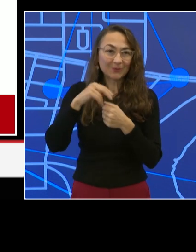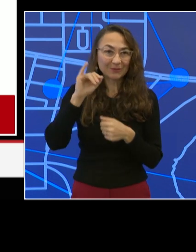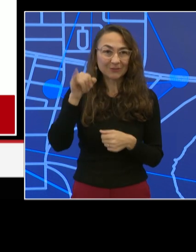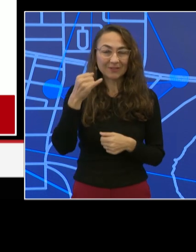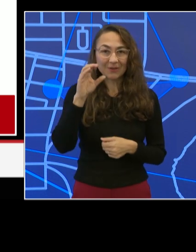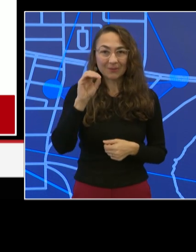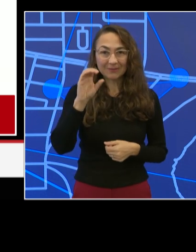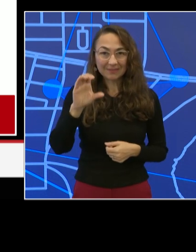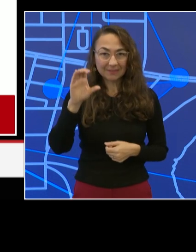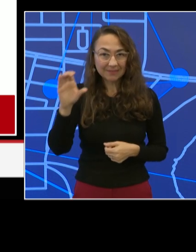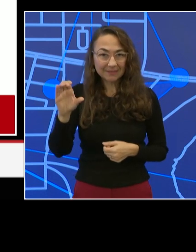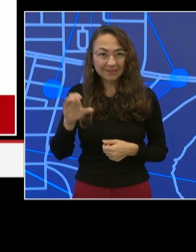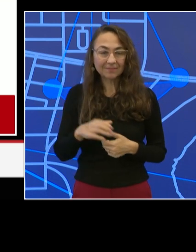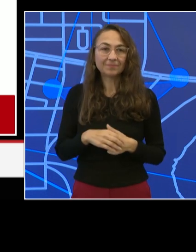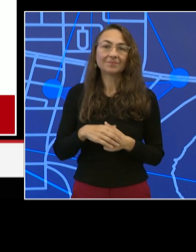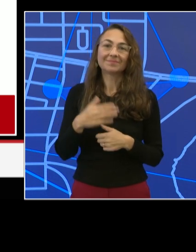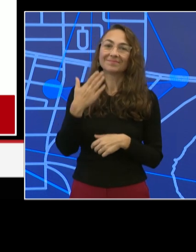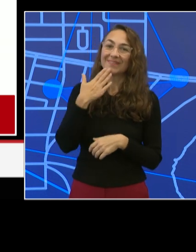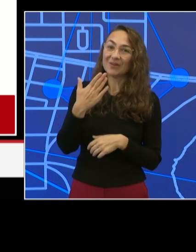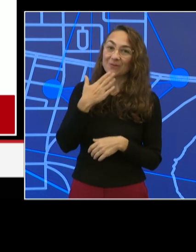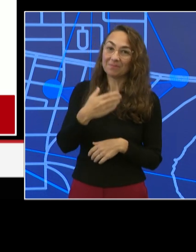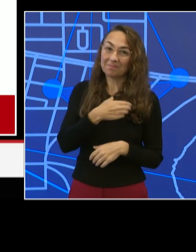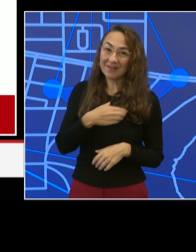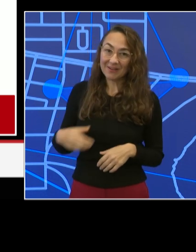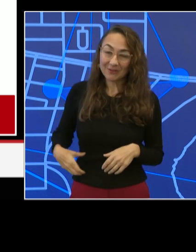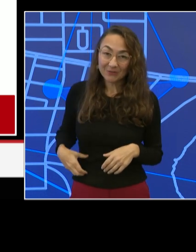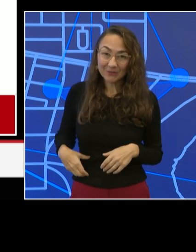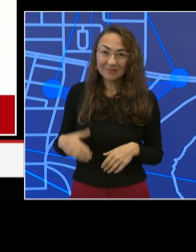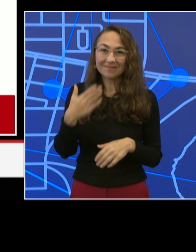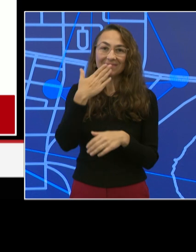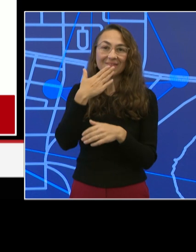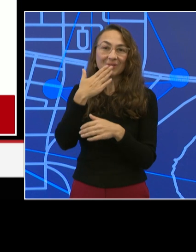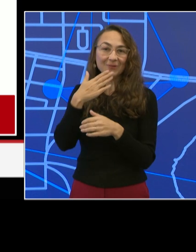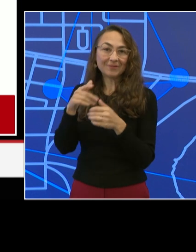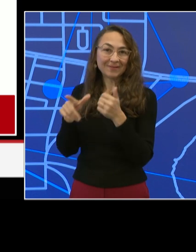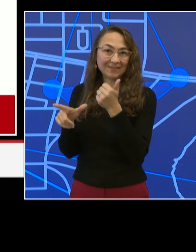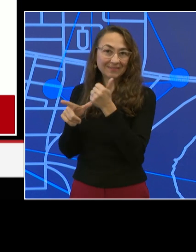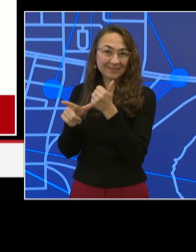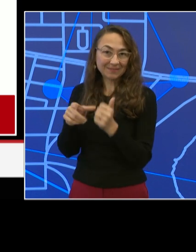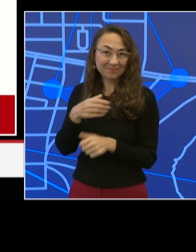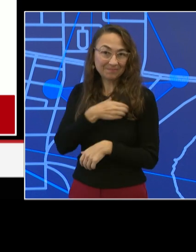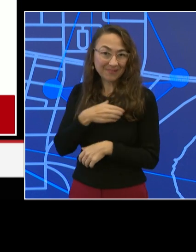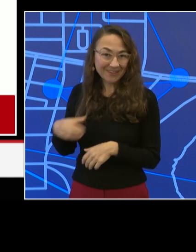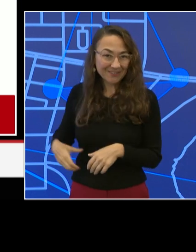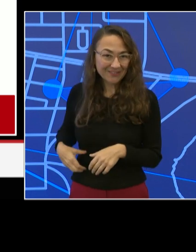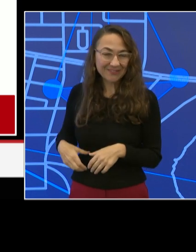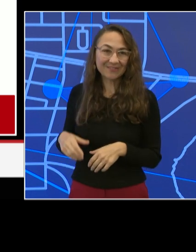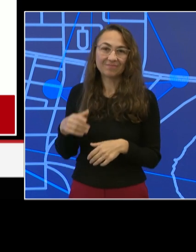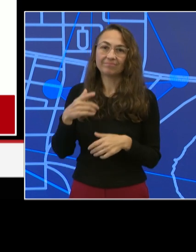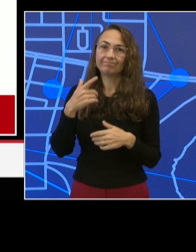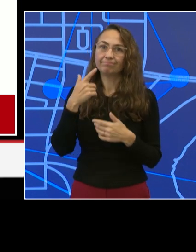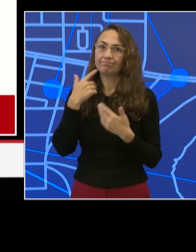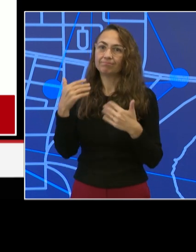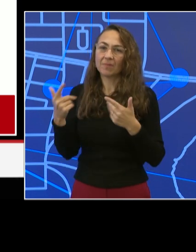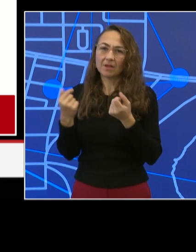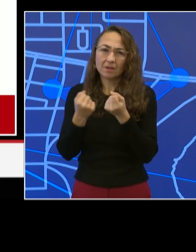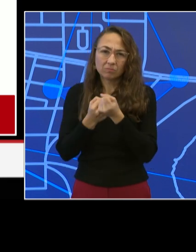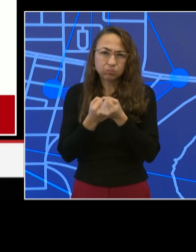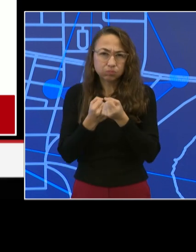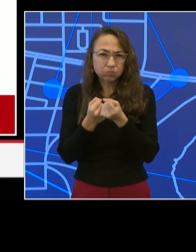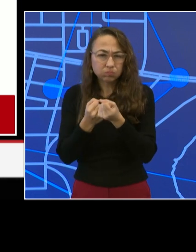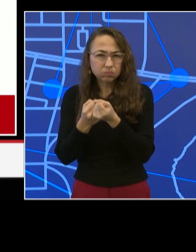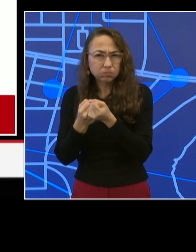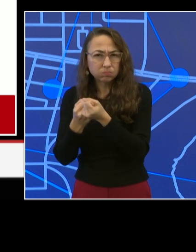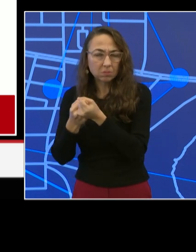your continued support of the Metropolitan Police Department. It is certainly their support that has led to the driving success that we